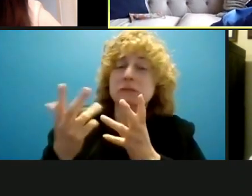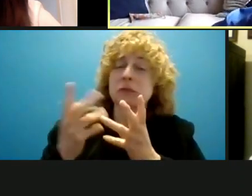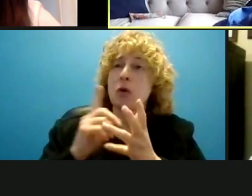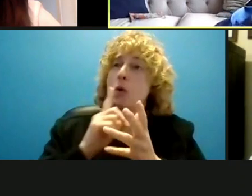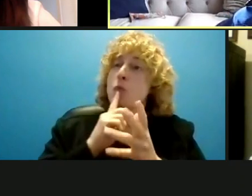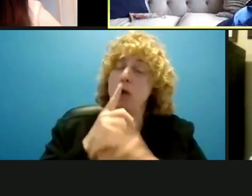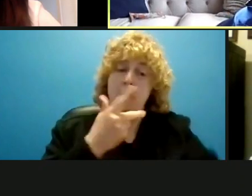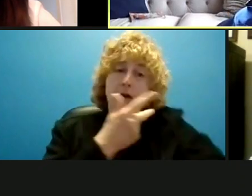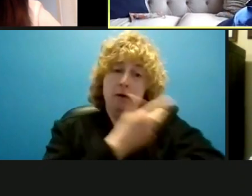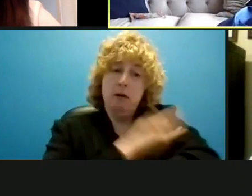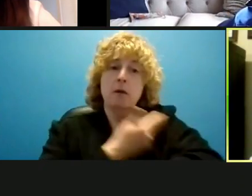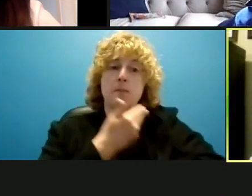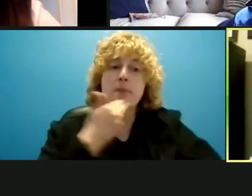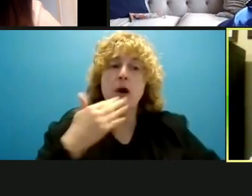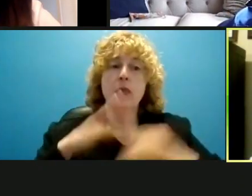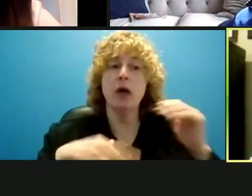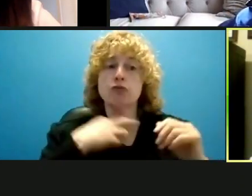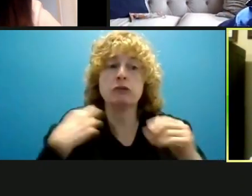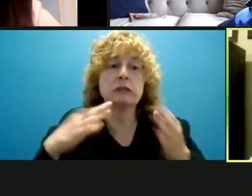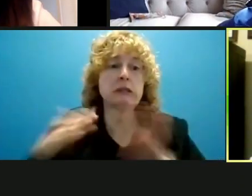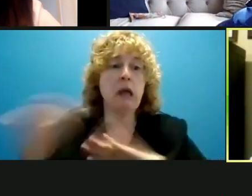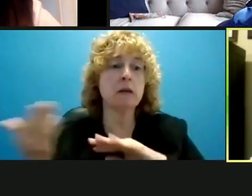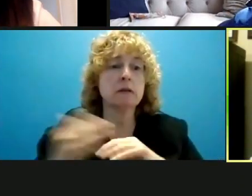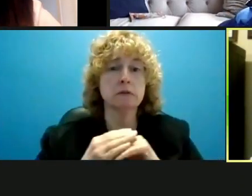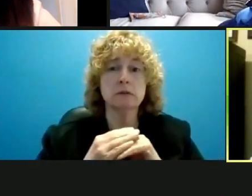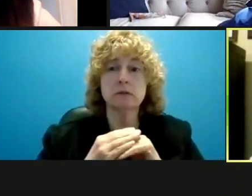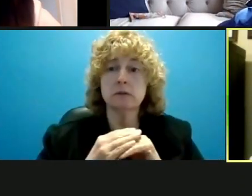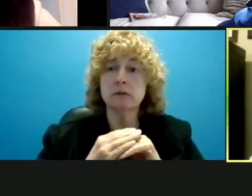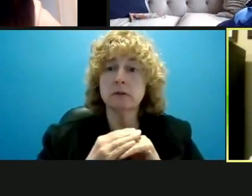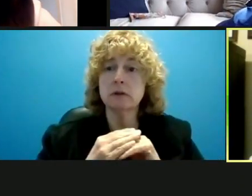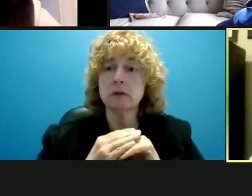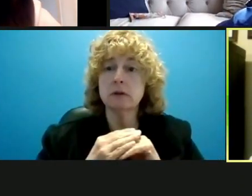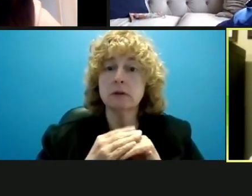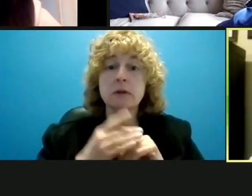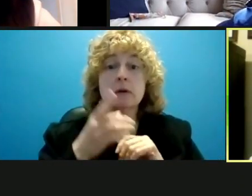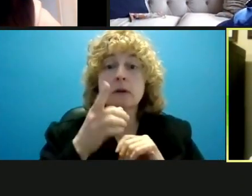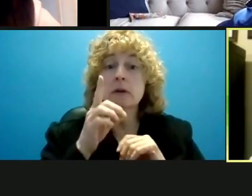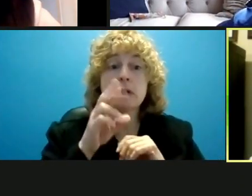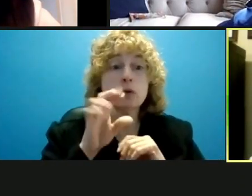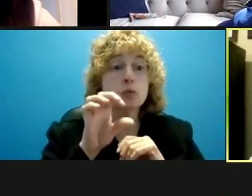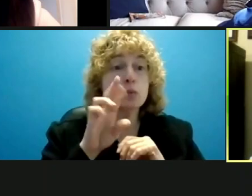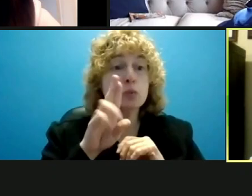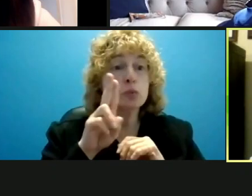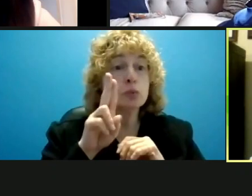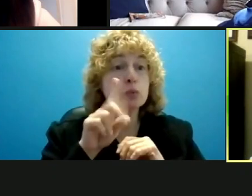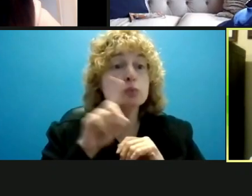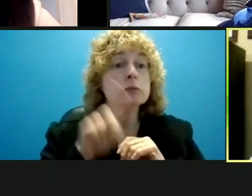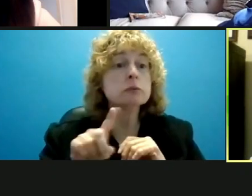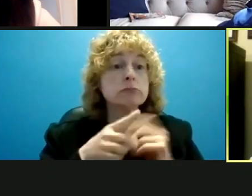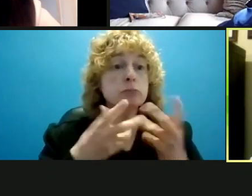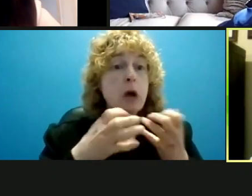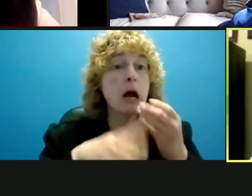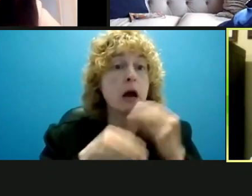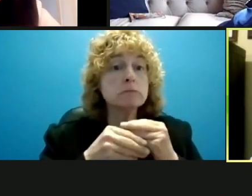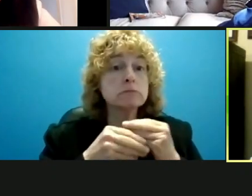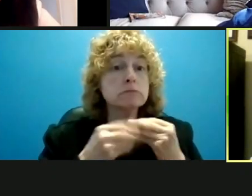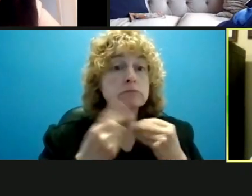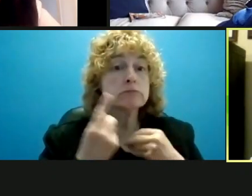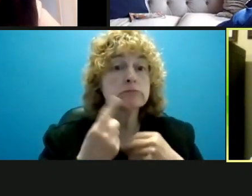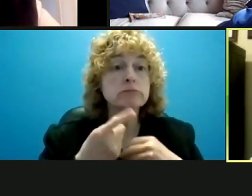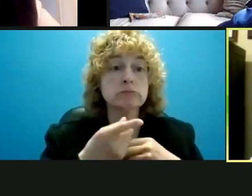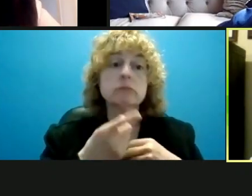Dr. Cruz, did you want to add anything, since I know this is an area of expertise